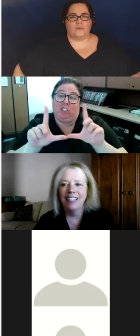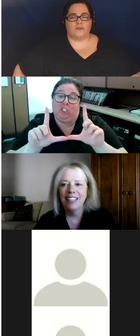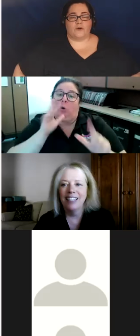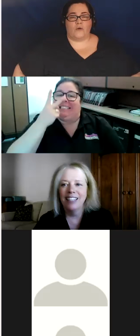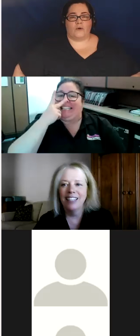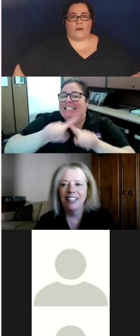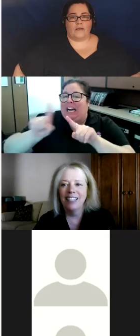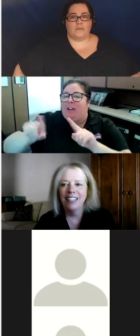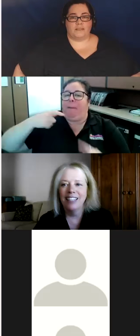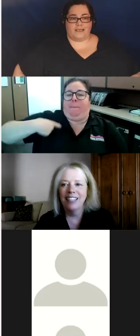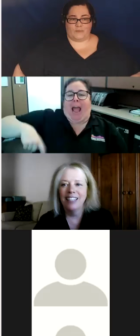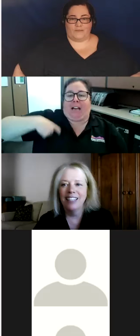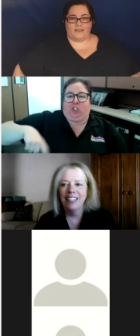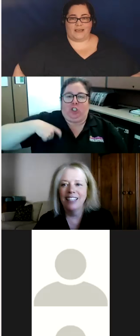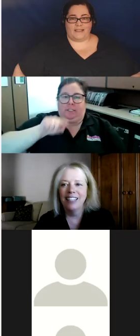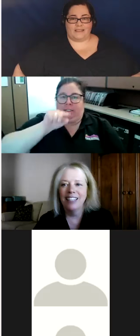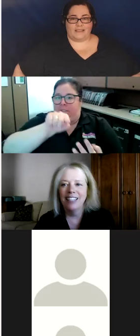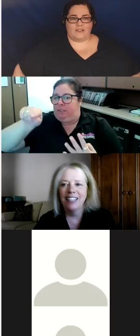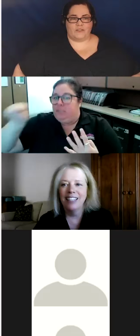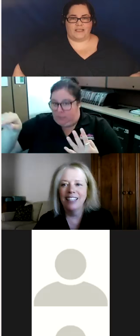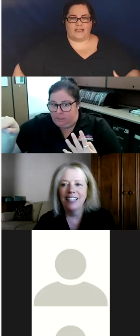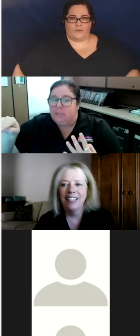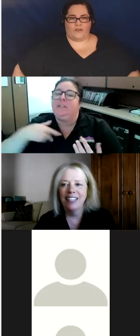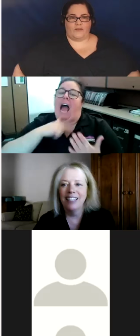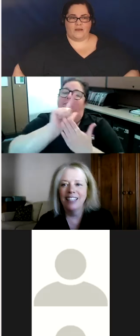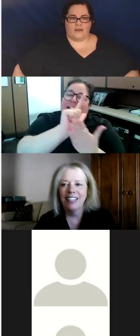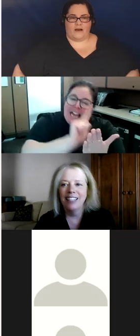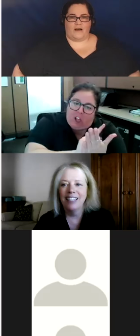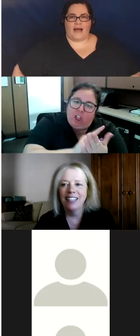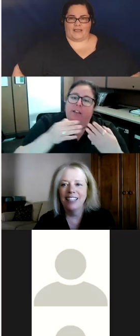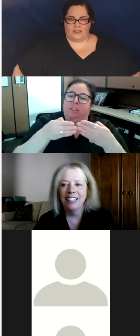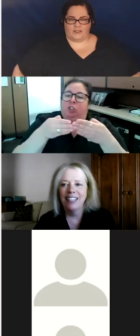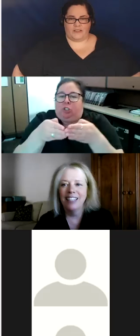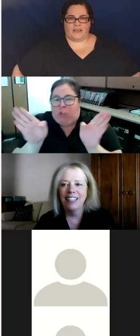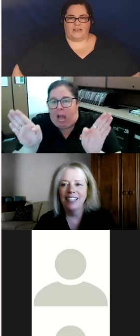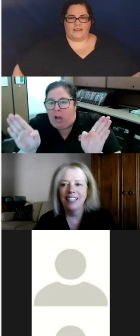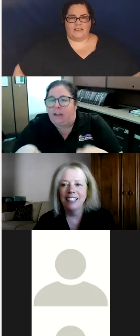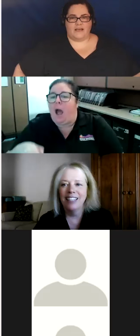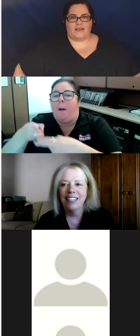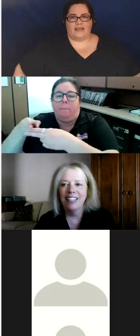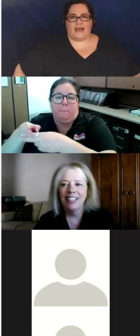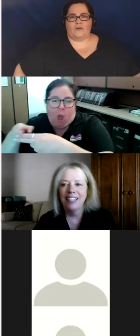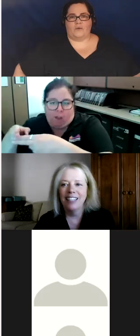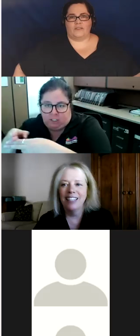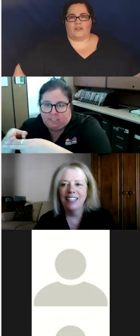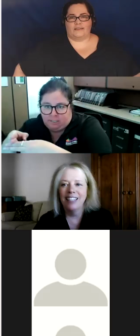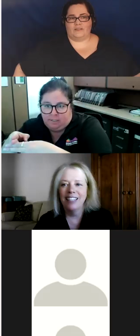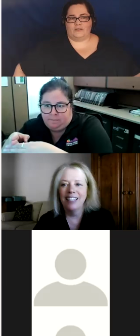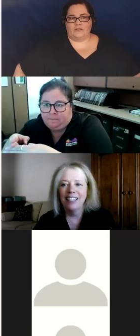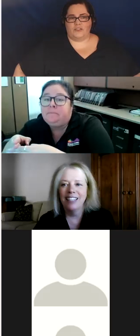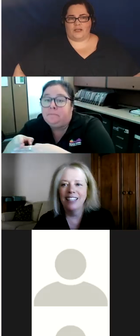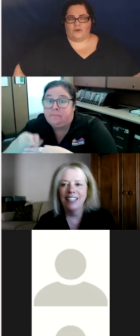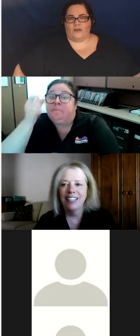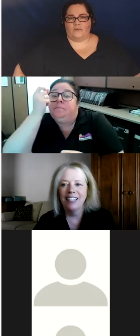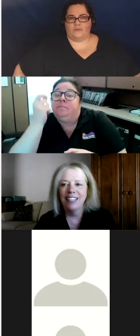So interpreters are all required to possess one of these licenses. You'll see them with a badge that looks like this, and the categories are